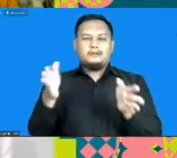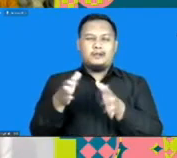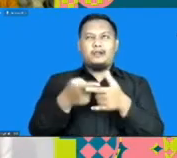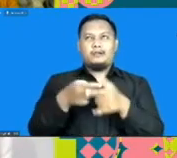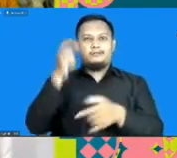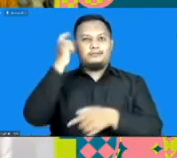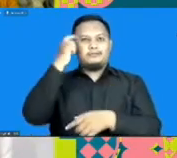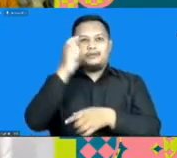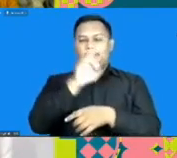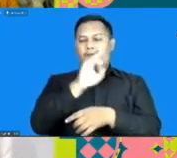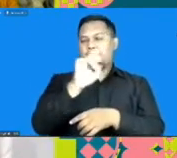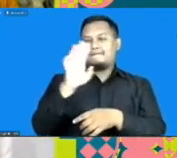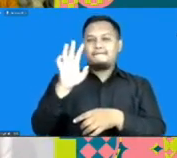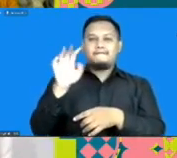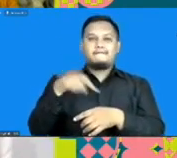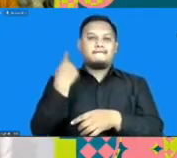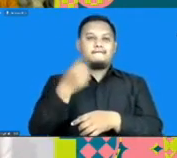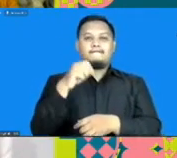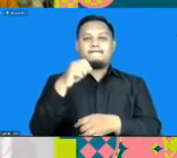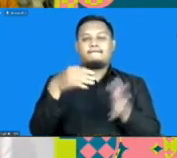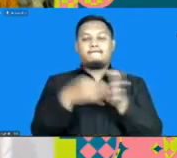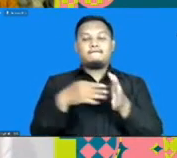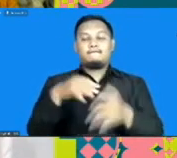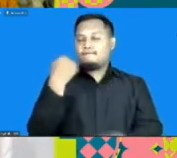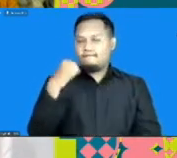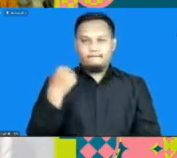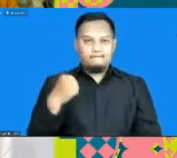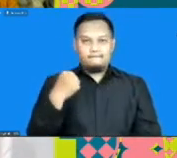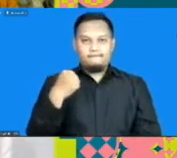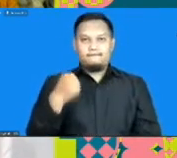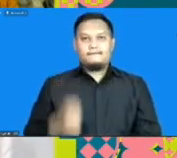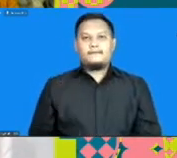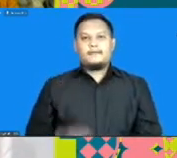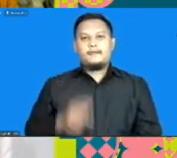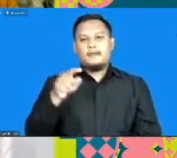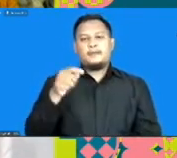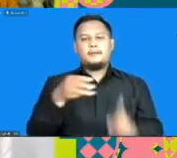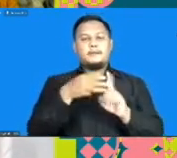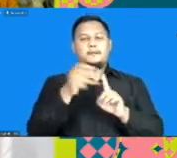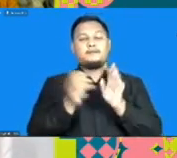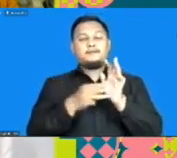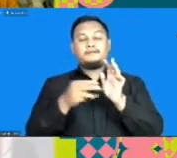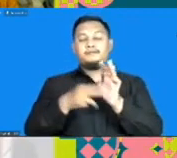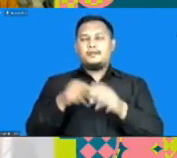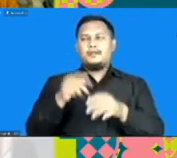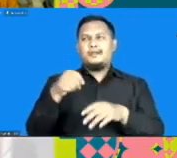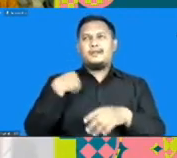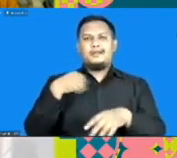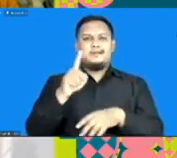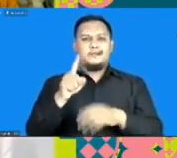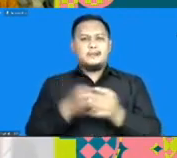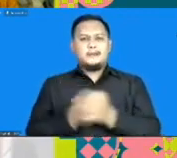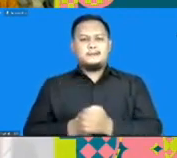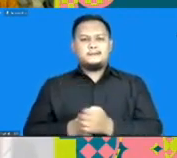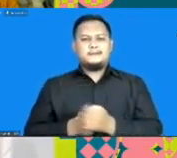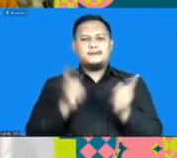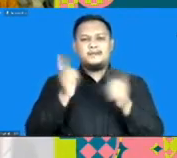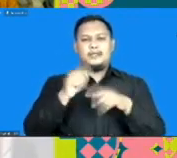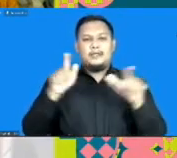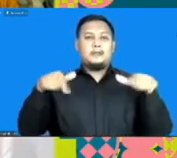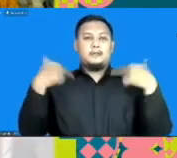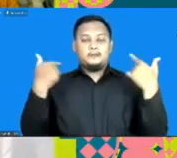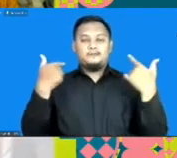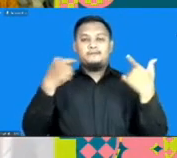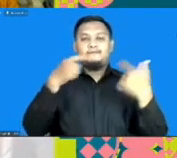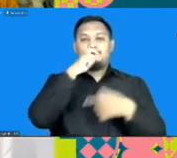with this. So, is there something that happened in your own life that made you think, I'm going to shift and